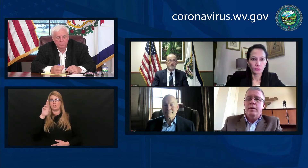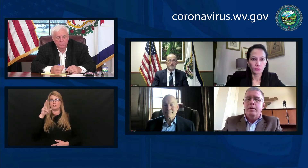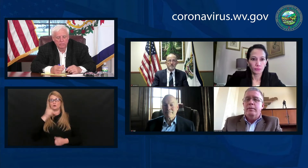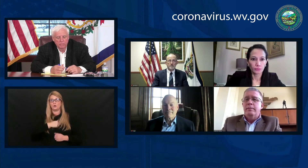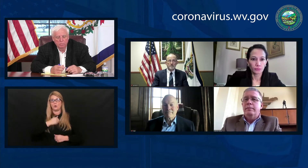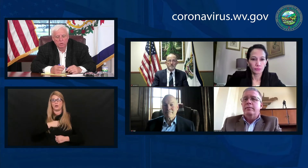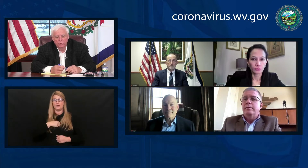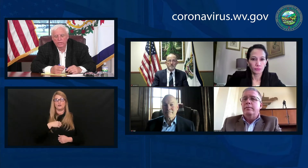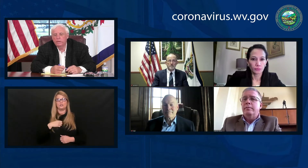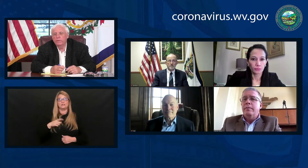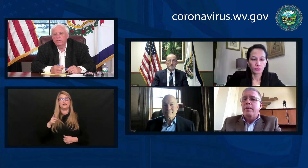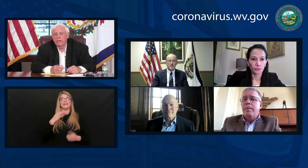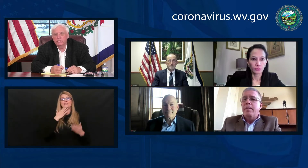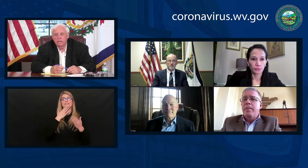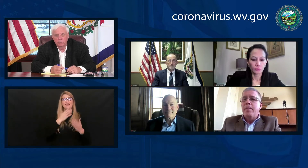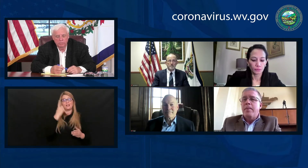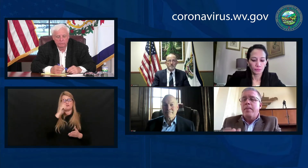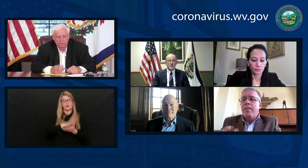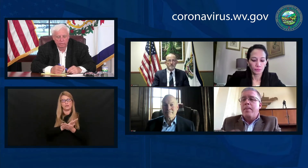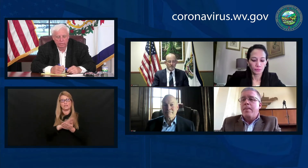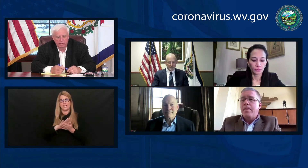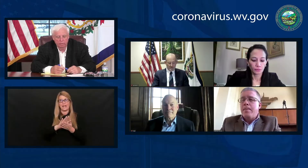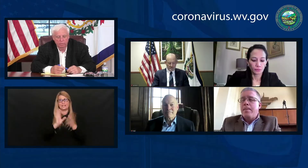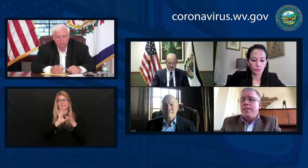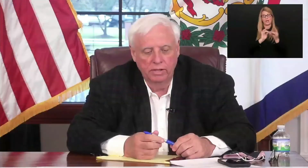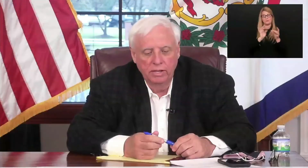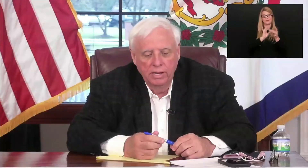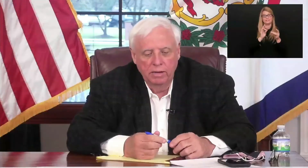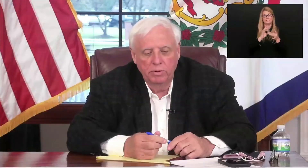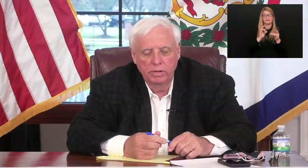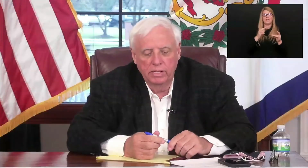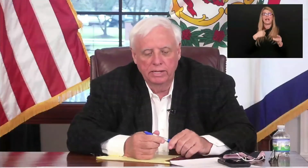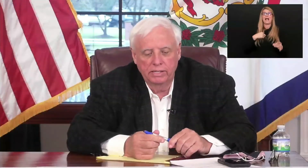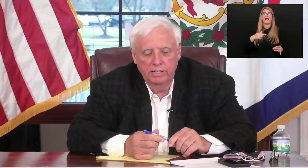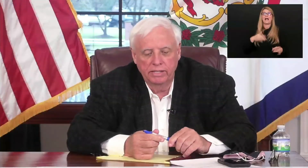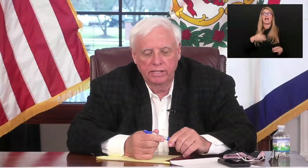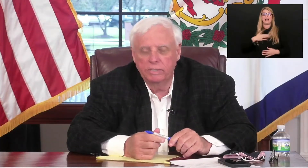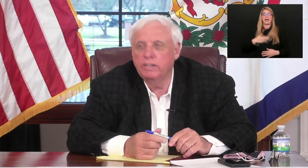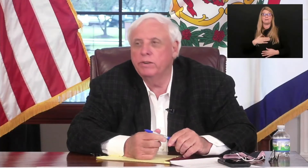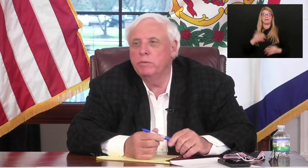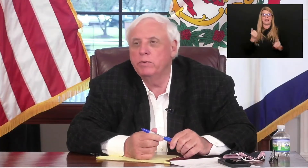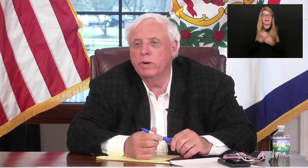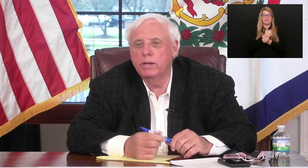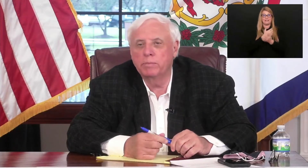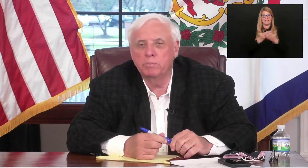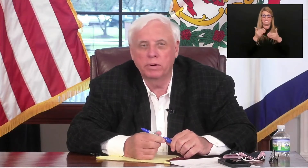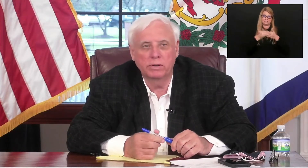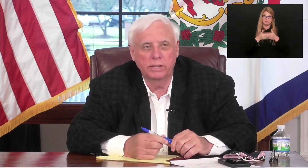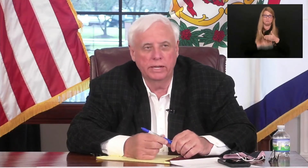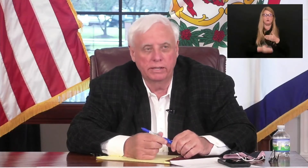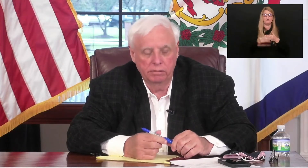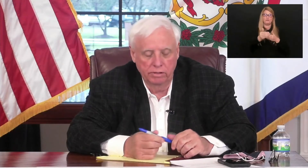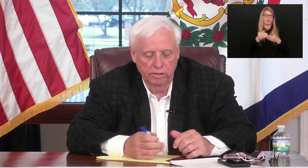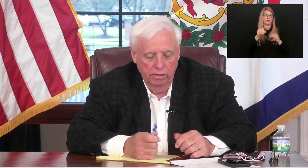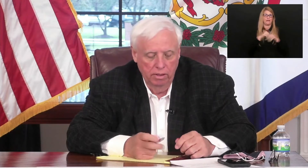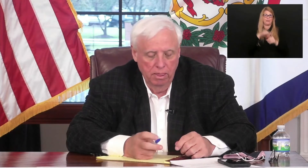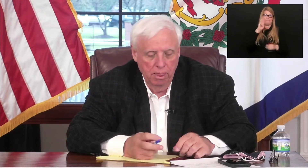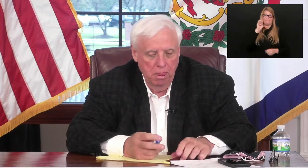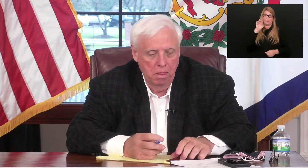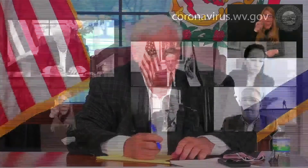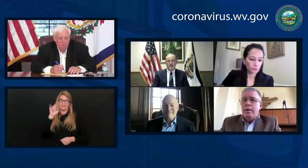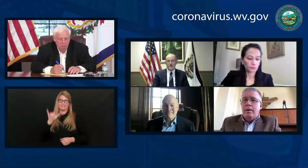But, Mark, thank you for your kind comments and everything. And I'm really glad things continue to move well up in Berkeley County. That's good.